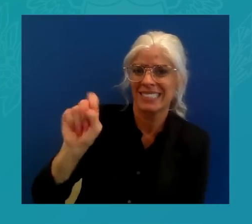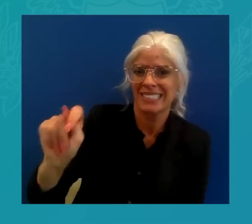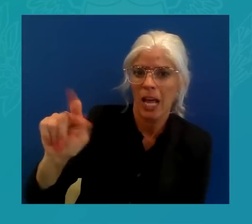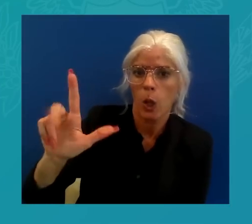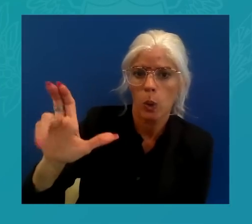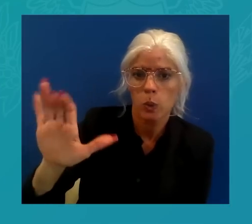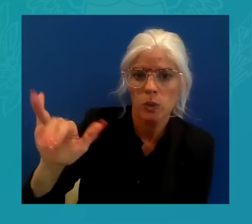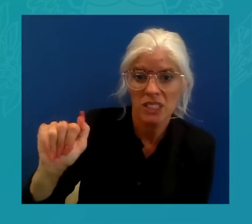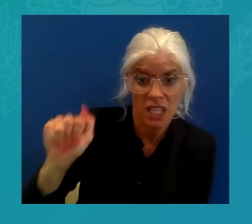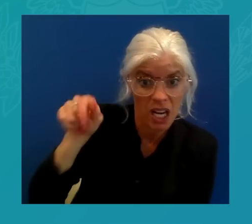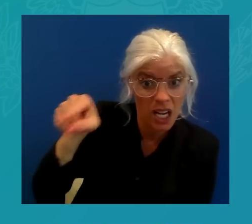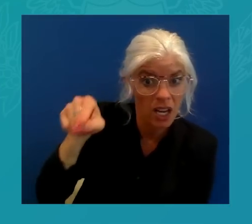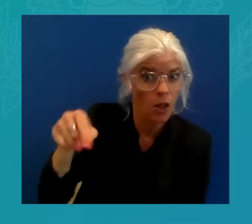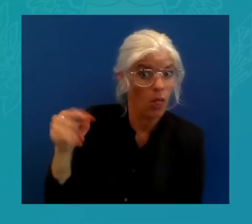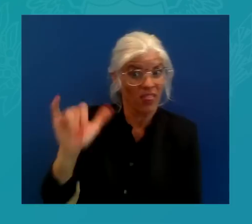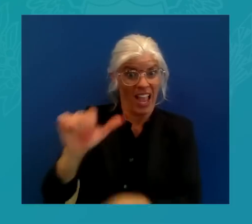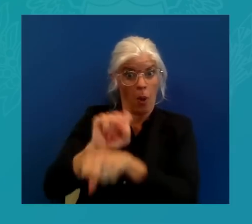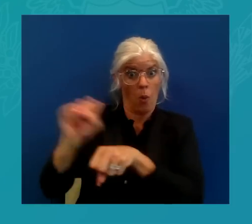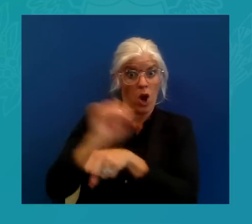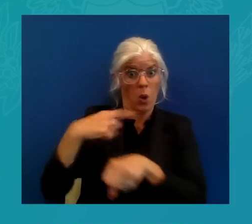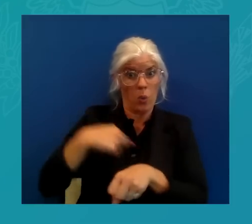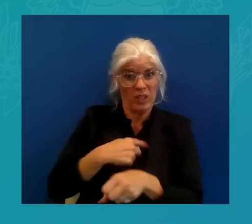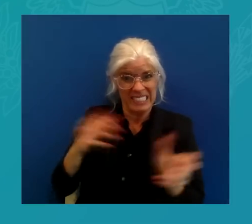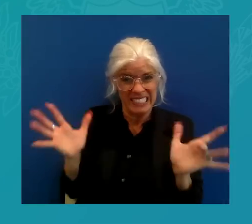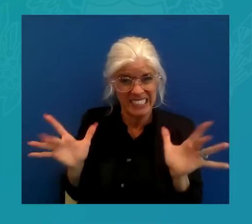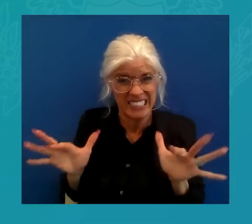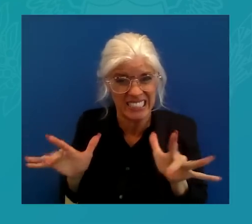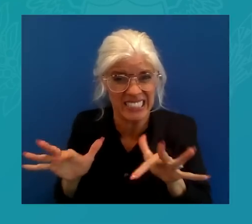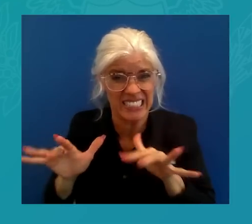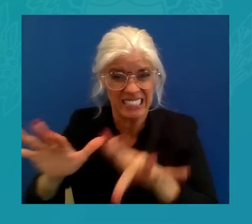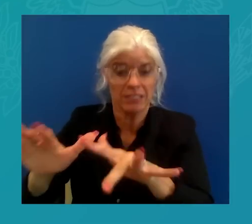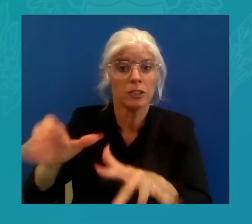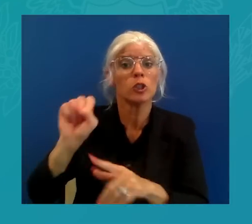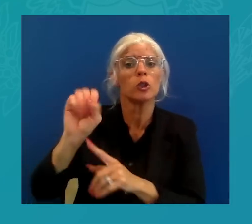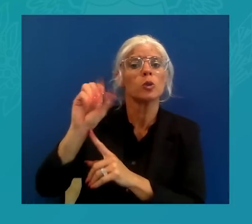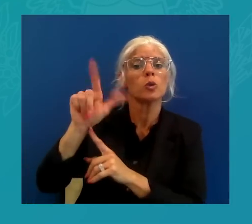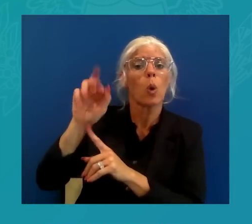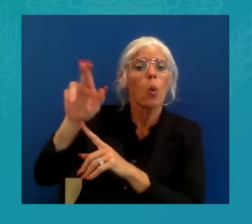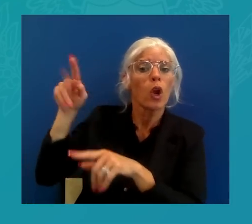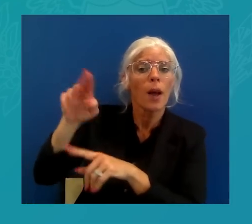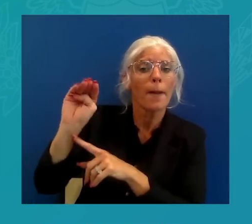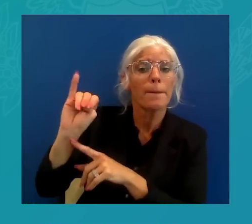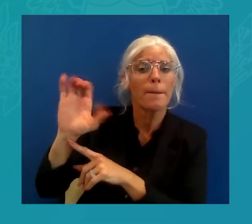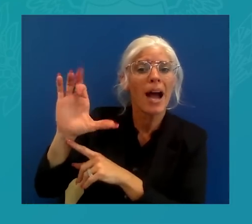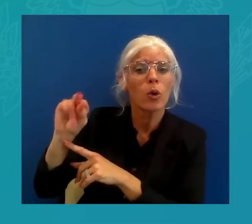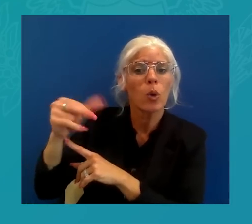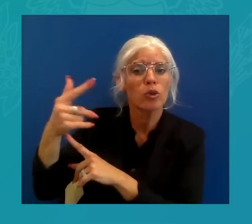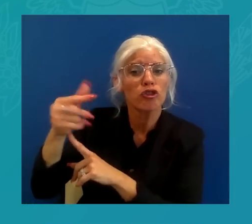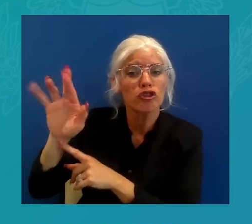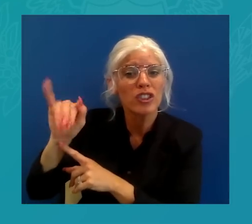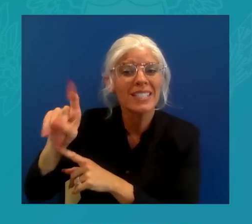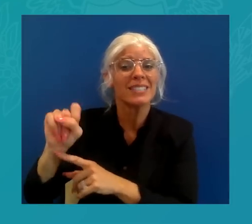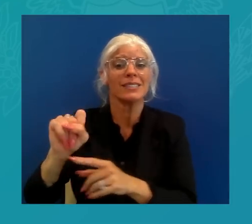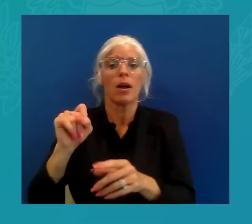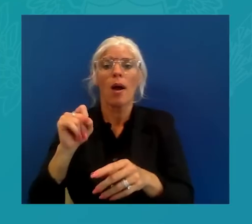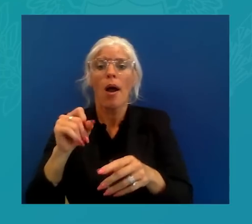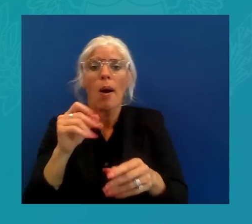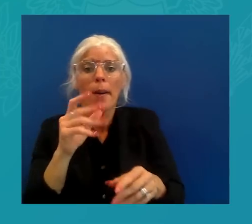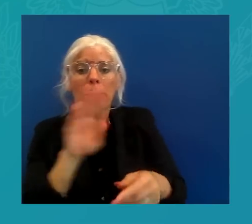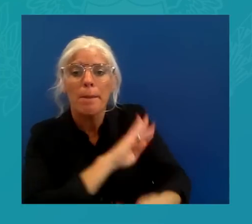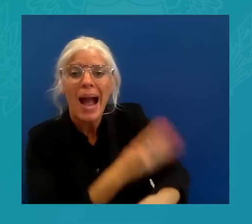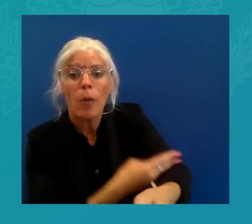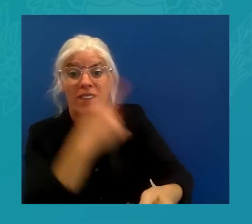solar microgrids to power schools, hospitals, and water treatment plants. Dominica and St. Kitts to